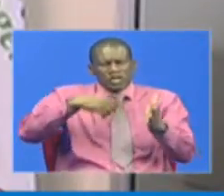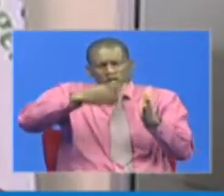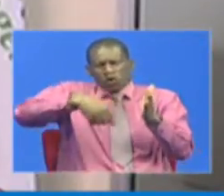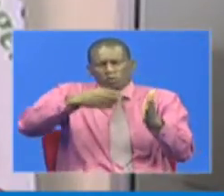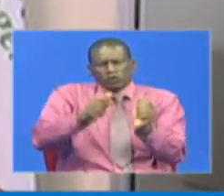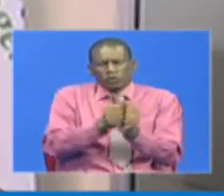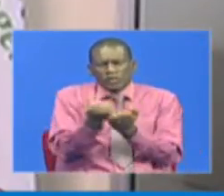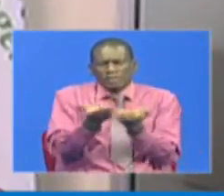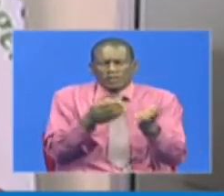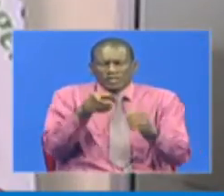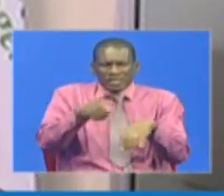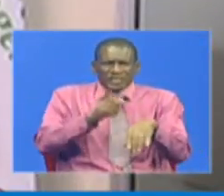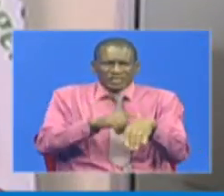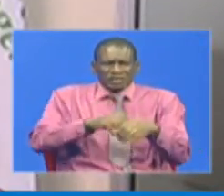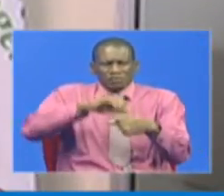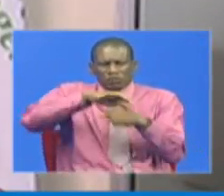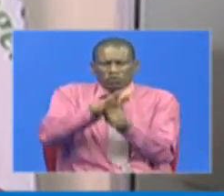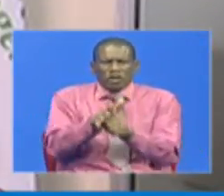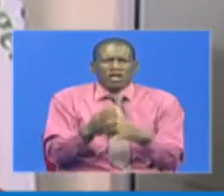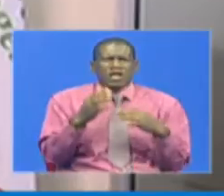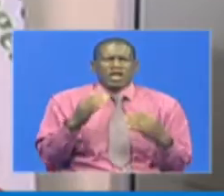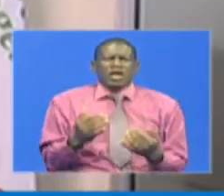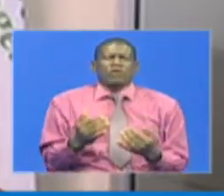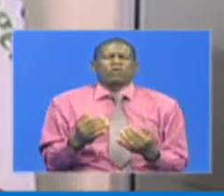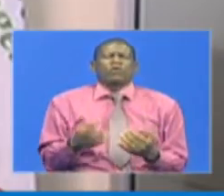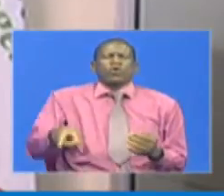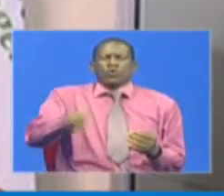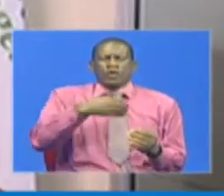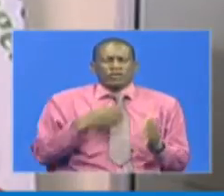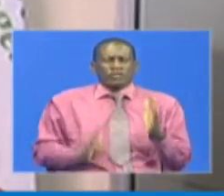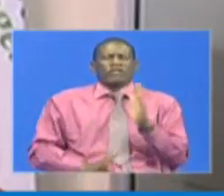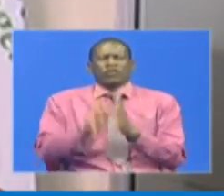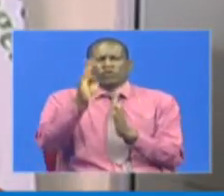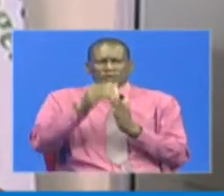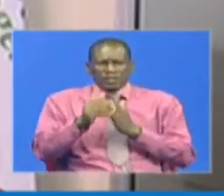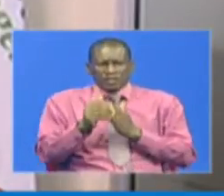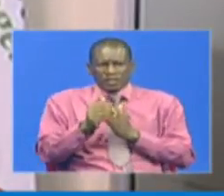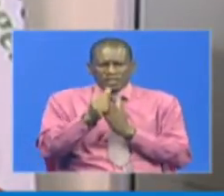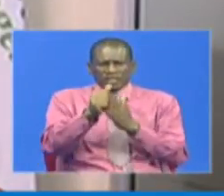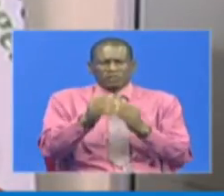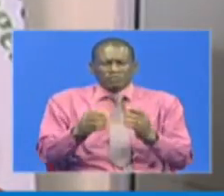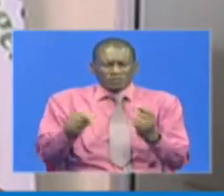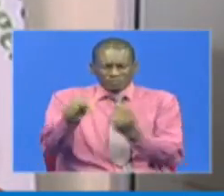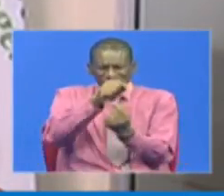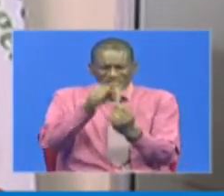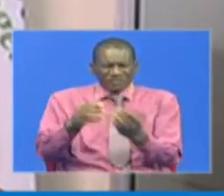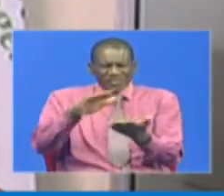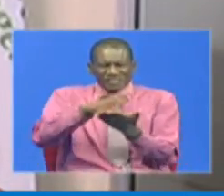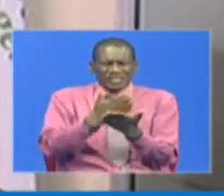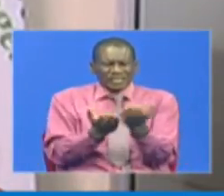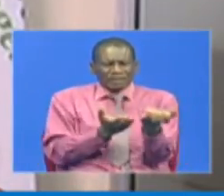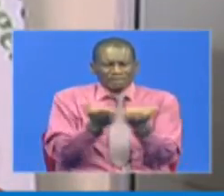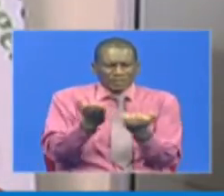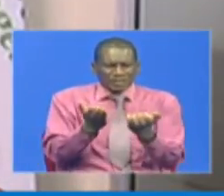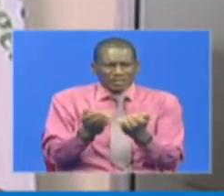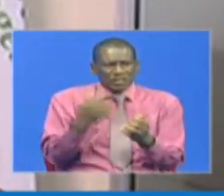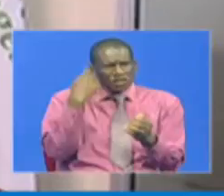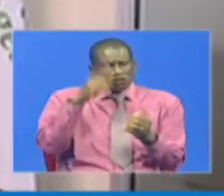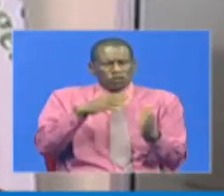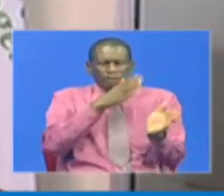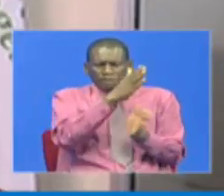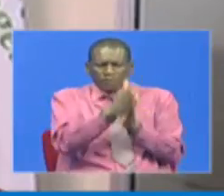business during this time of COVID. So therefore, we have developed an industry-specific sector business protocol for